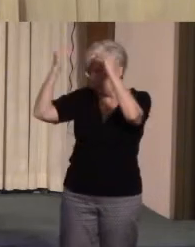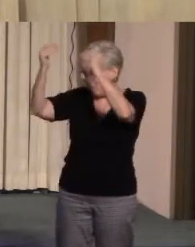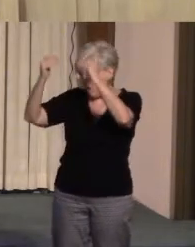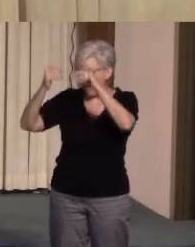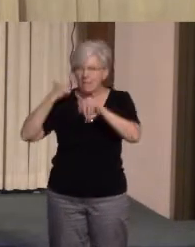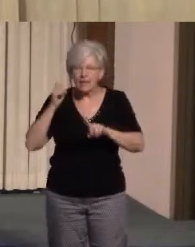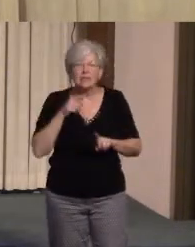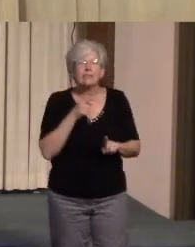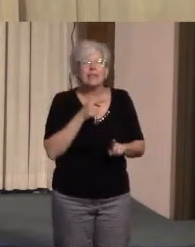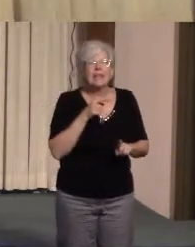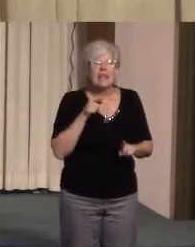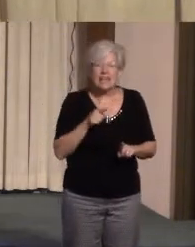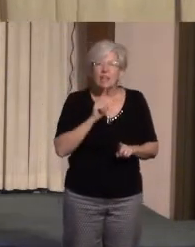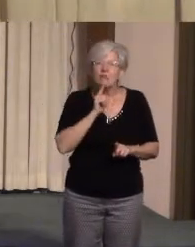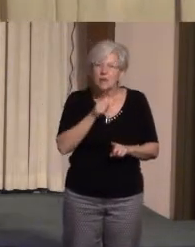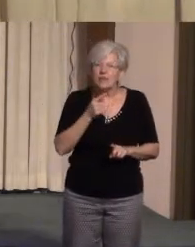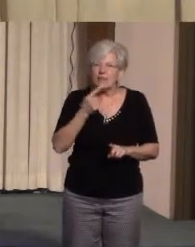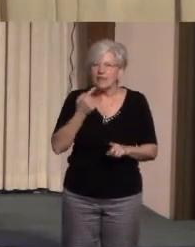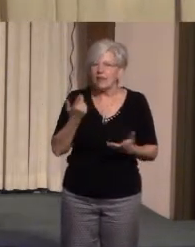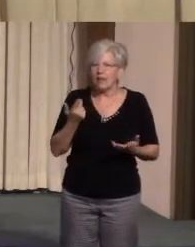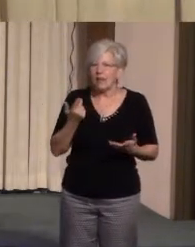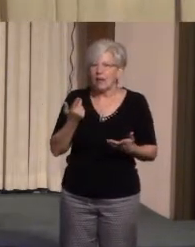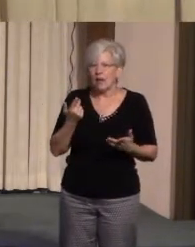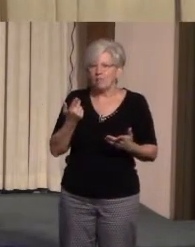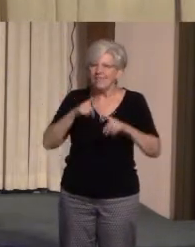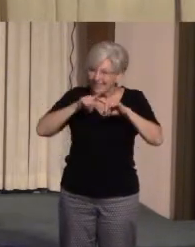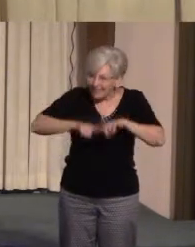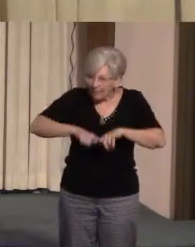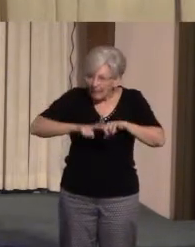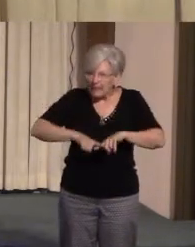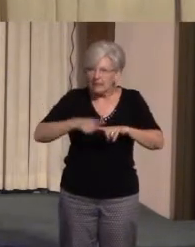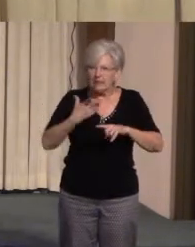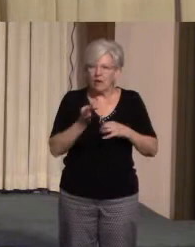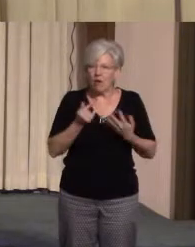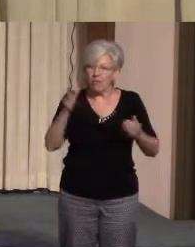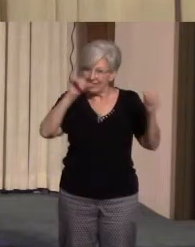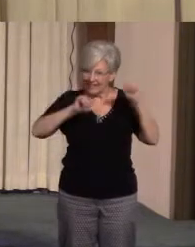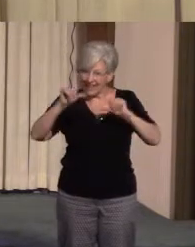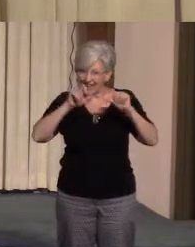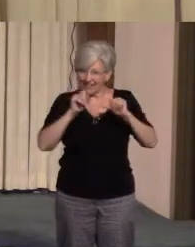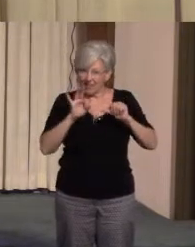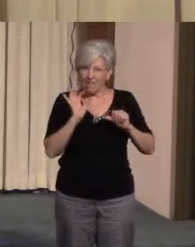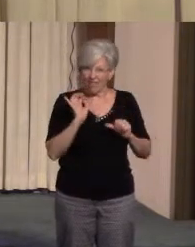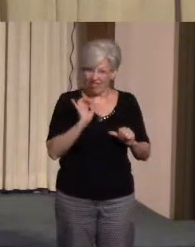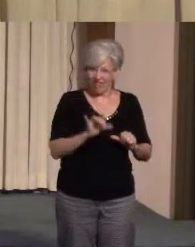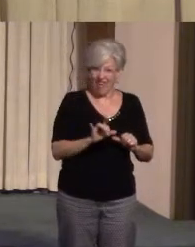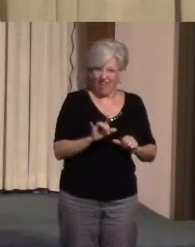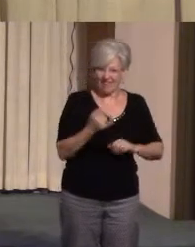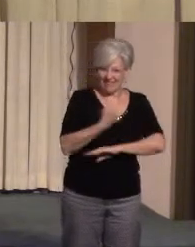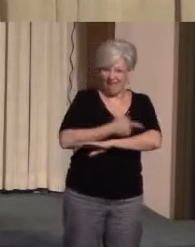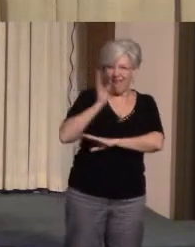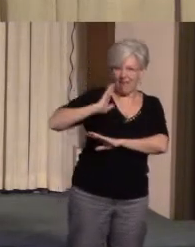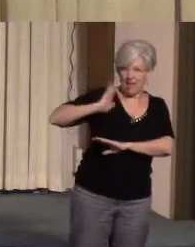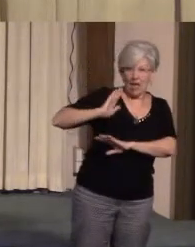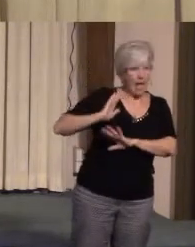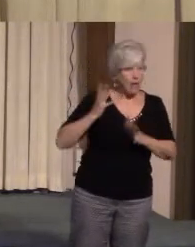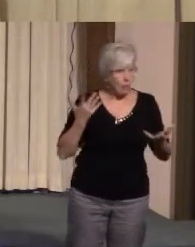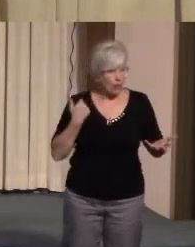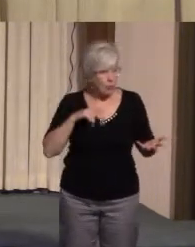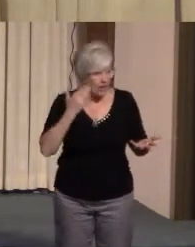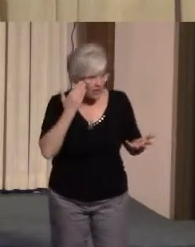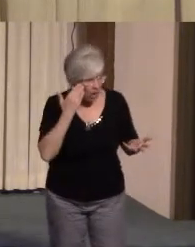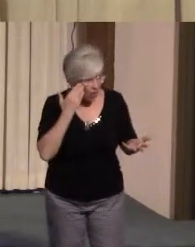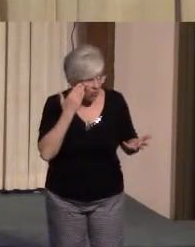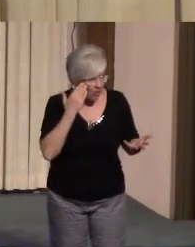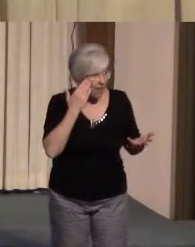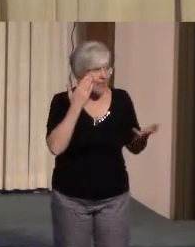his hat on the science of the day. And if there's one thing that we know about science is that the